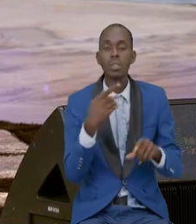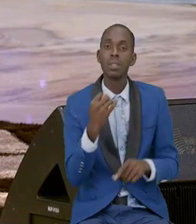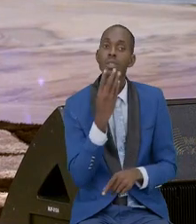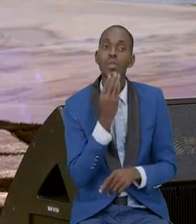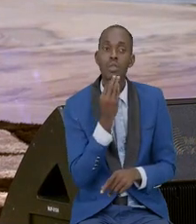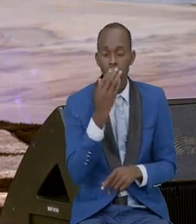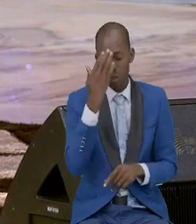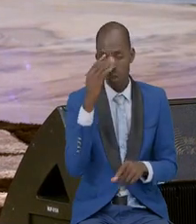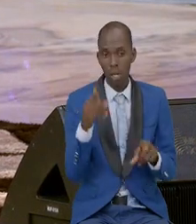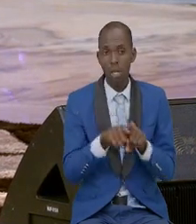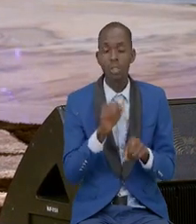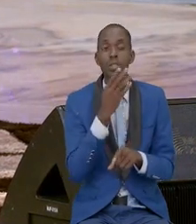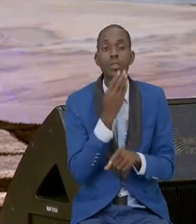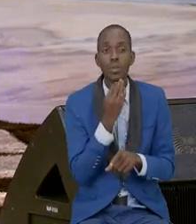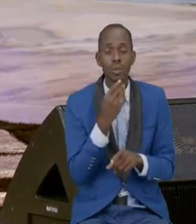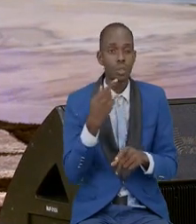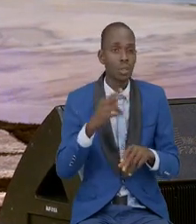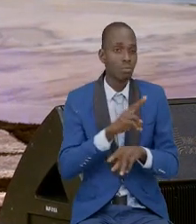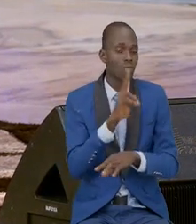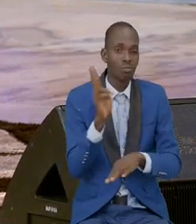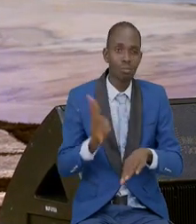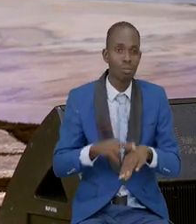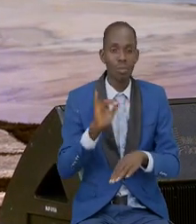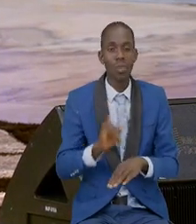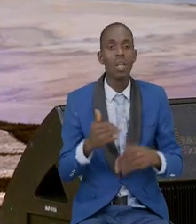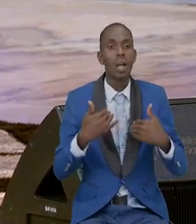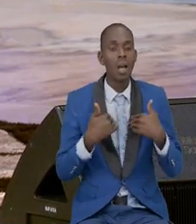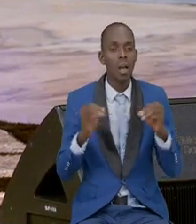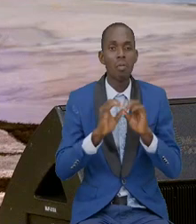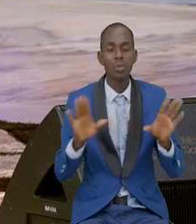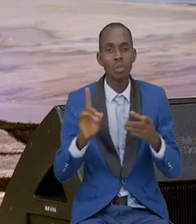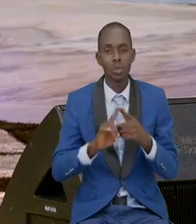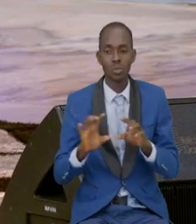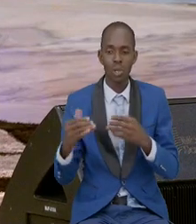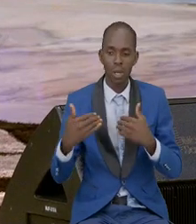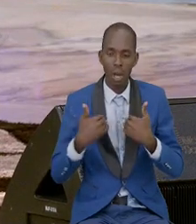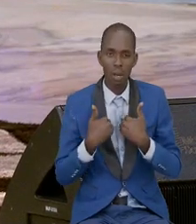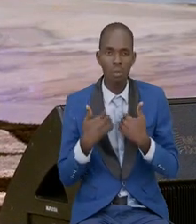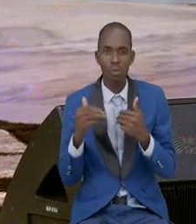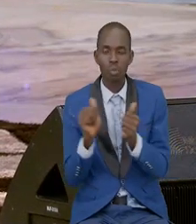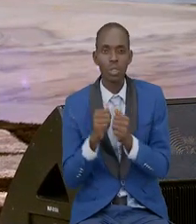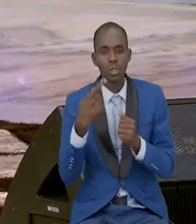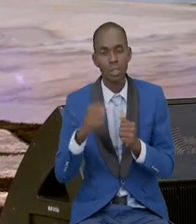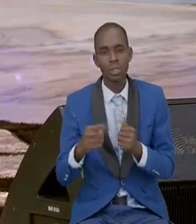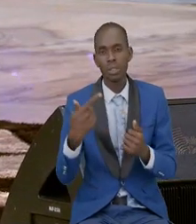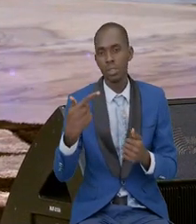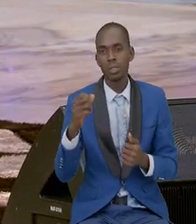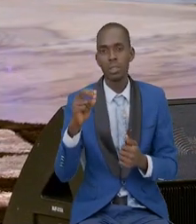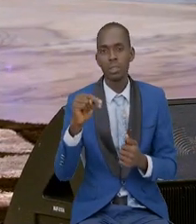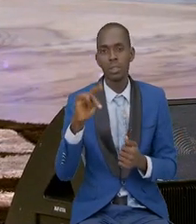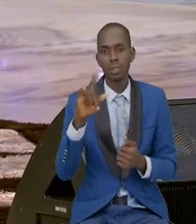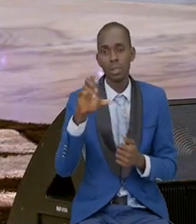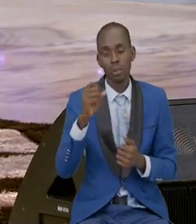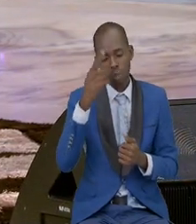and naturally, the Jews had nothing to do with the Gentiles. Their ways of life were different.